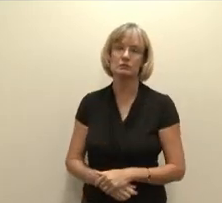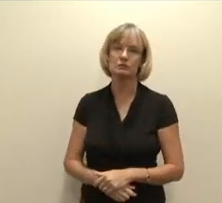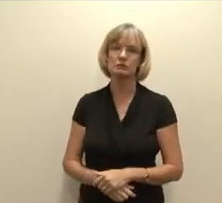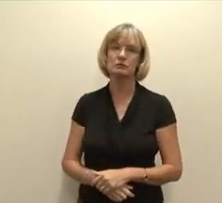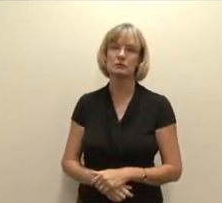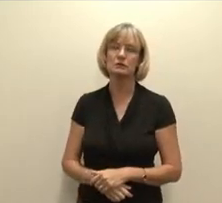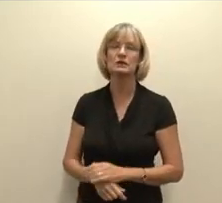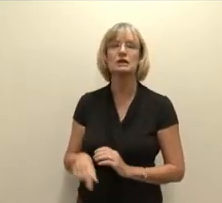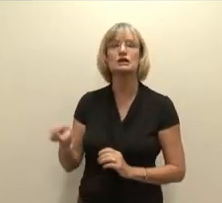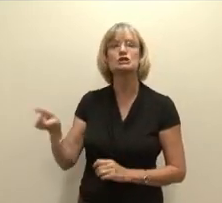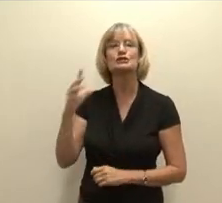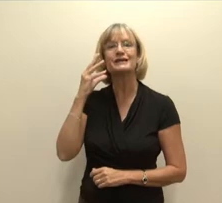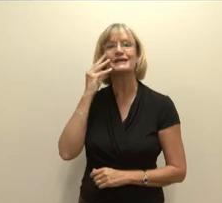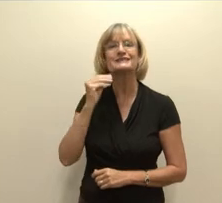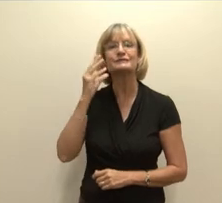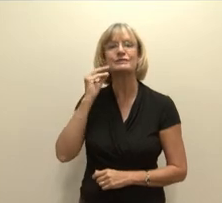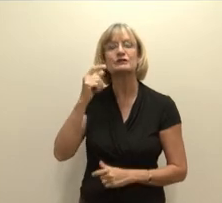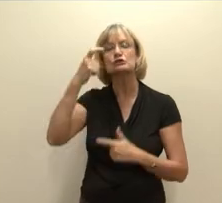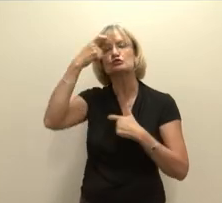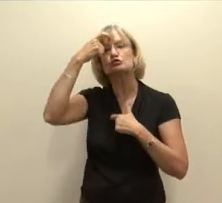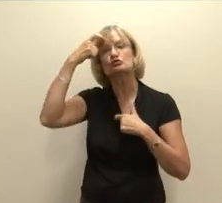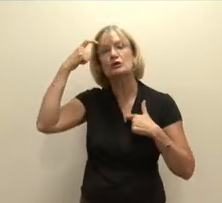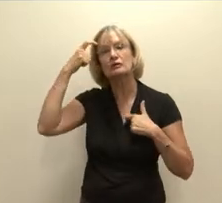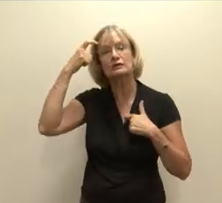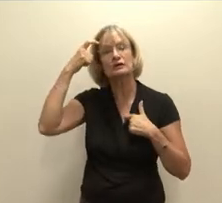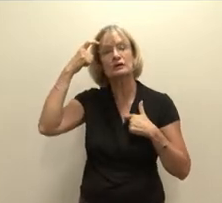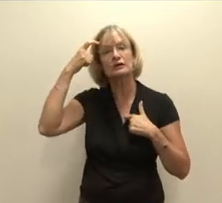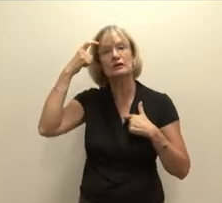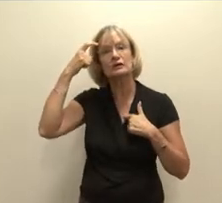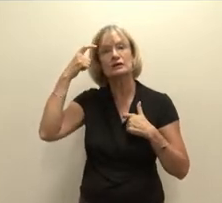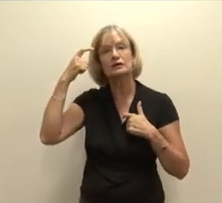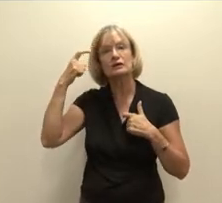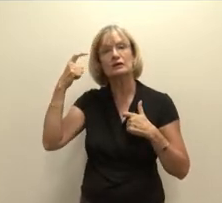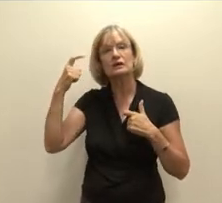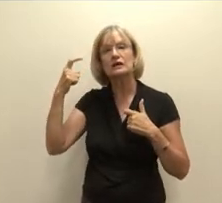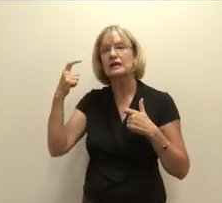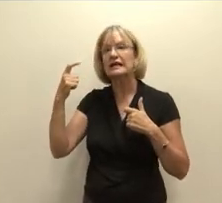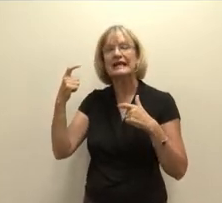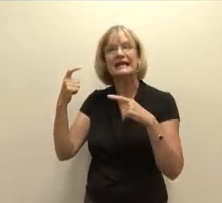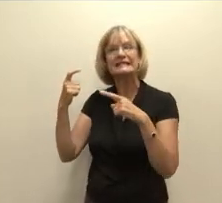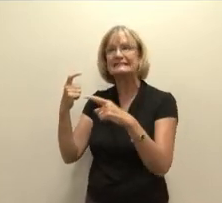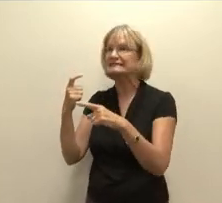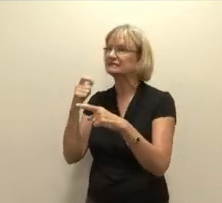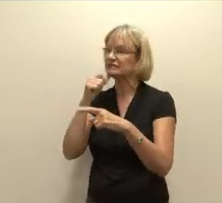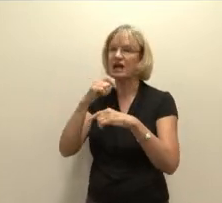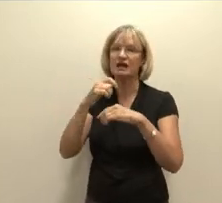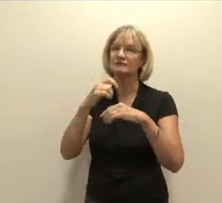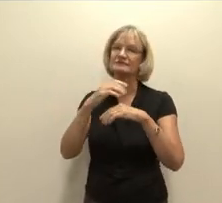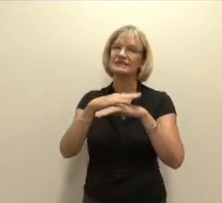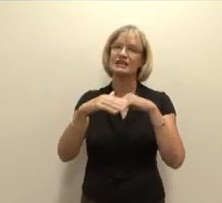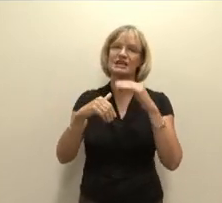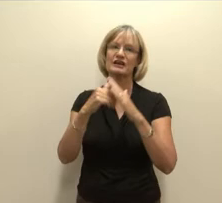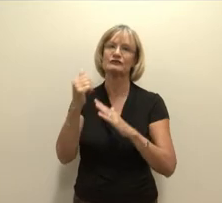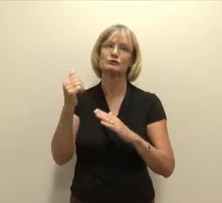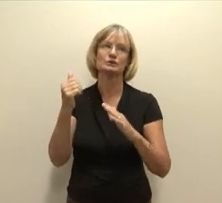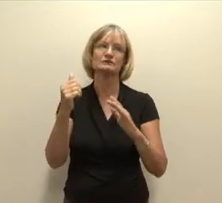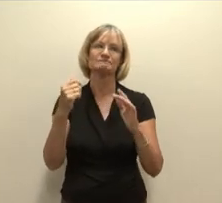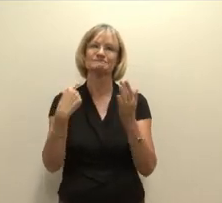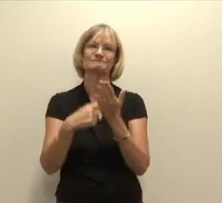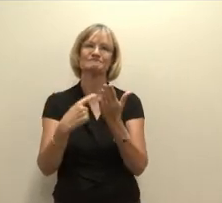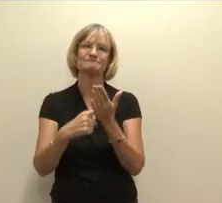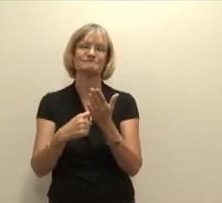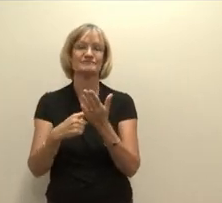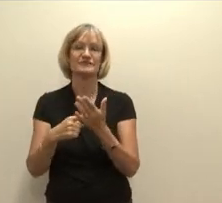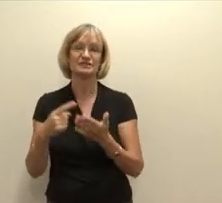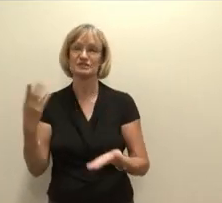and experienced trauma that today she's not comfortable talking about, and I'm sure she's not real happy that I'm talking about it right